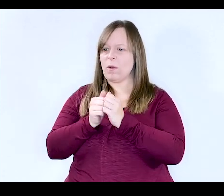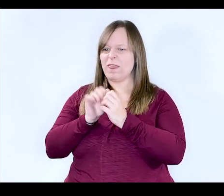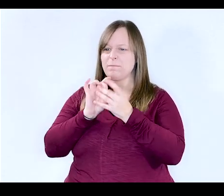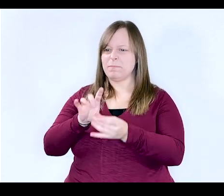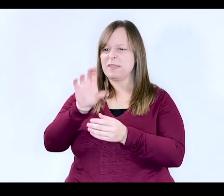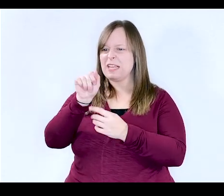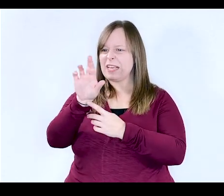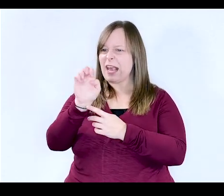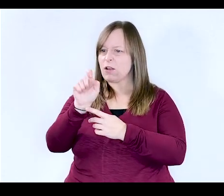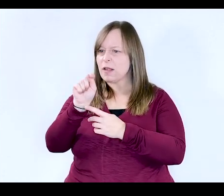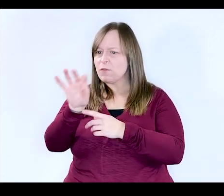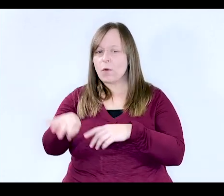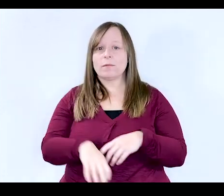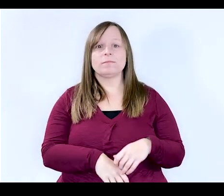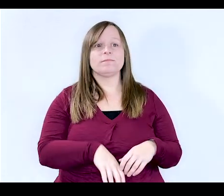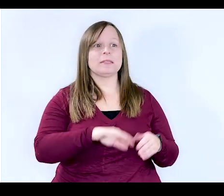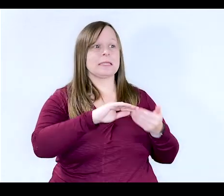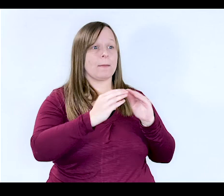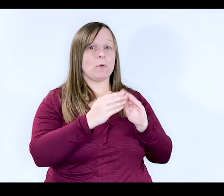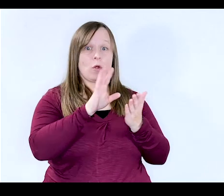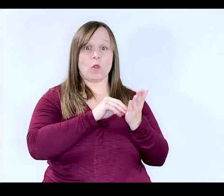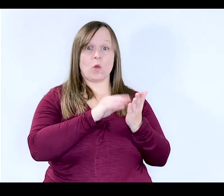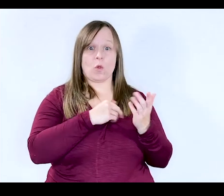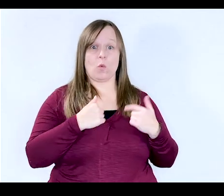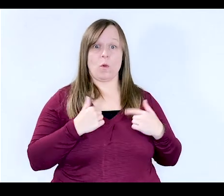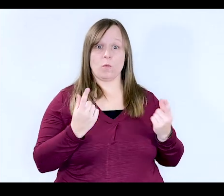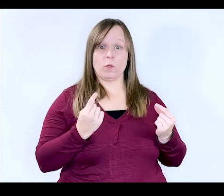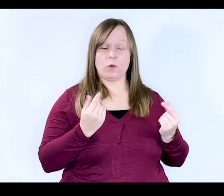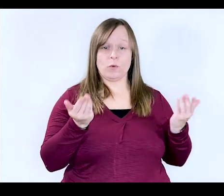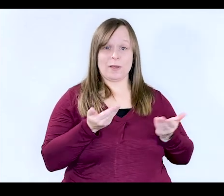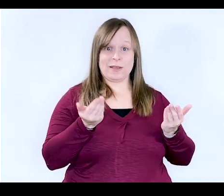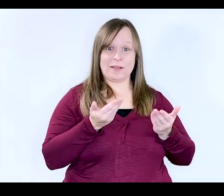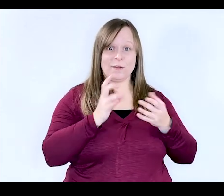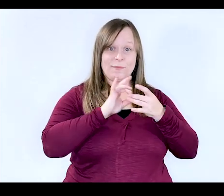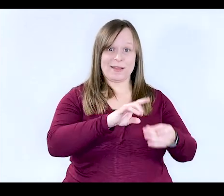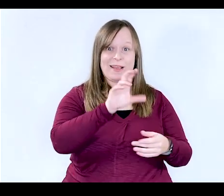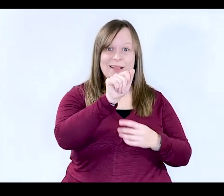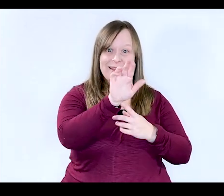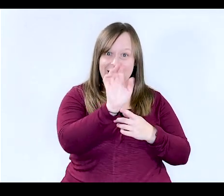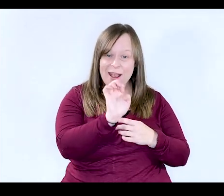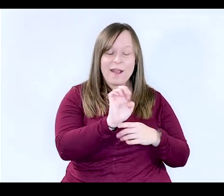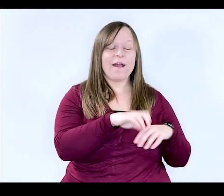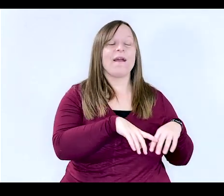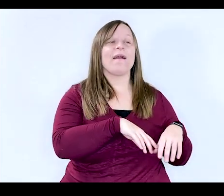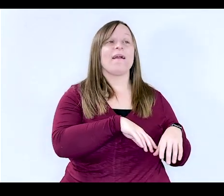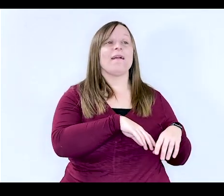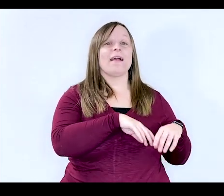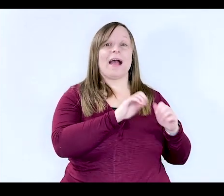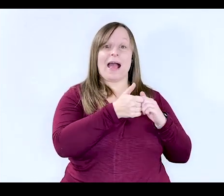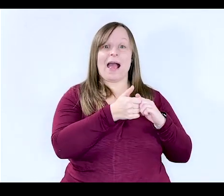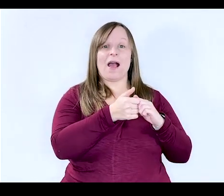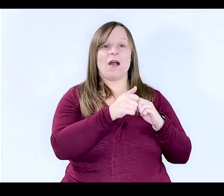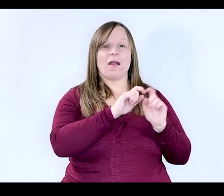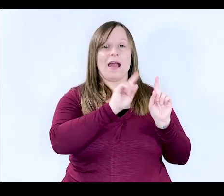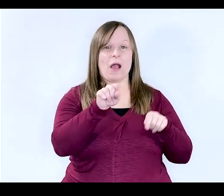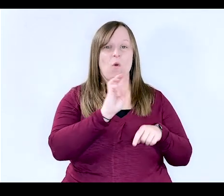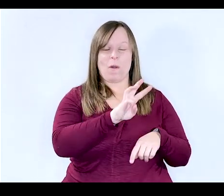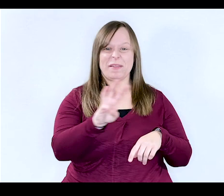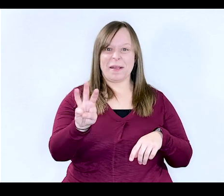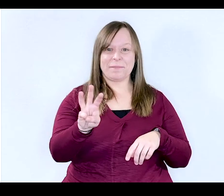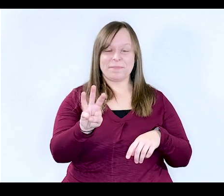with C.A.R.E. The community can learn about what we're doing here at C.A.R.E, at DRNY, by going to